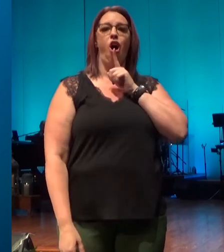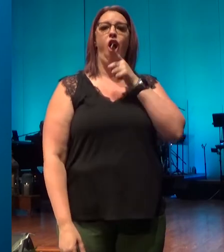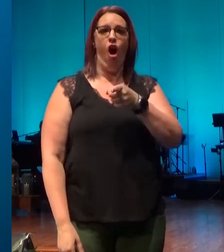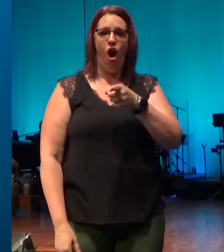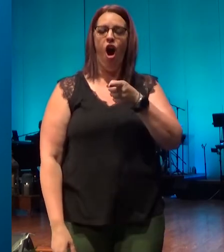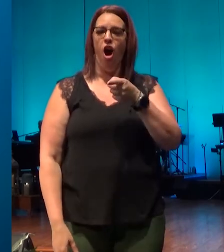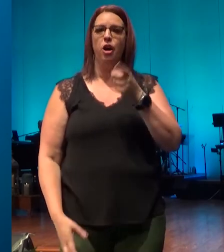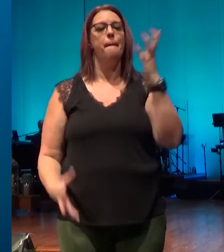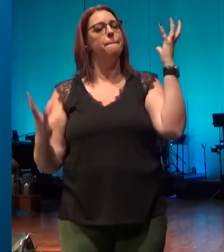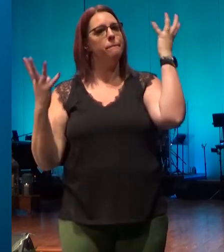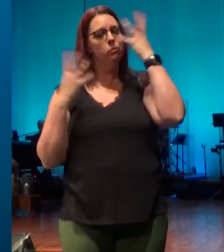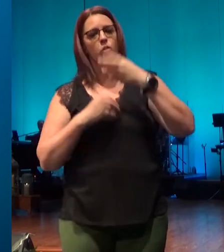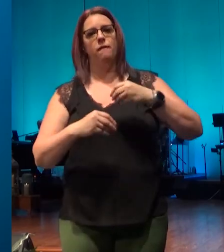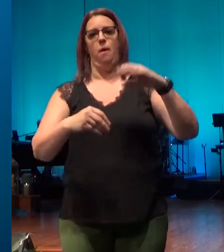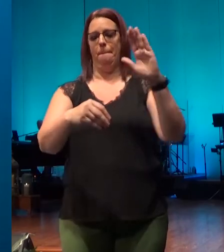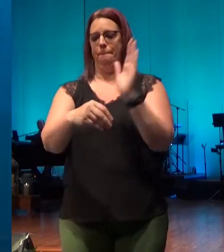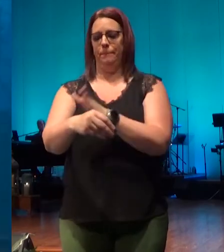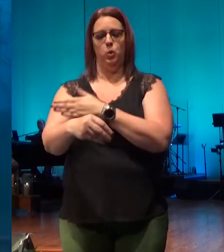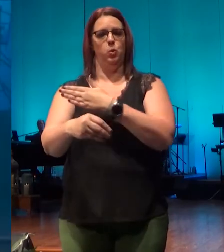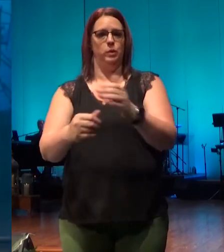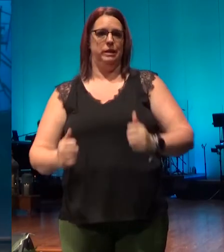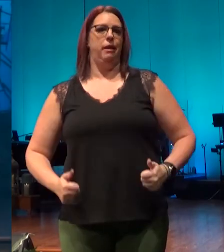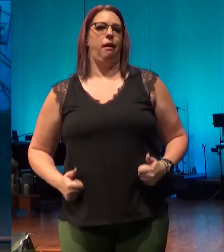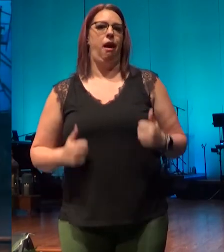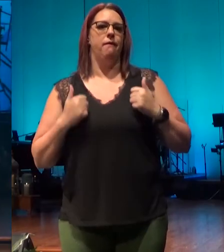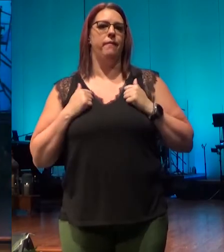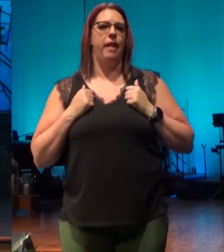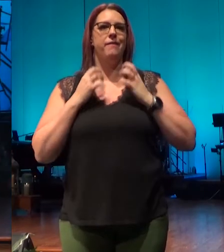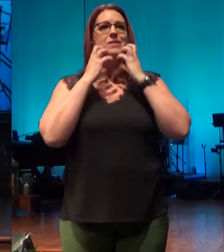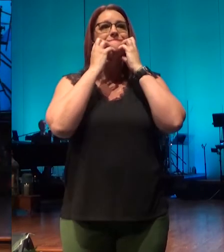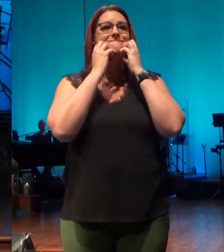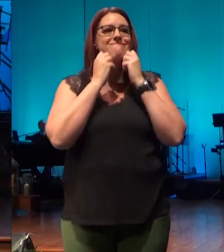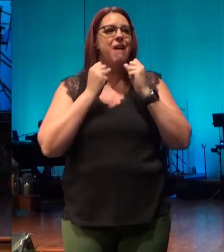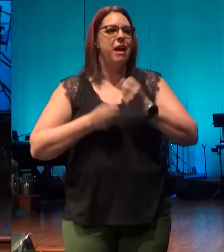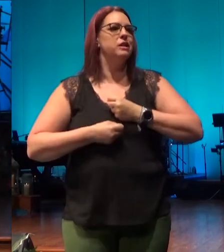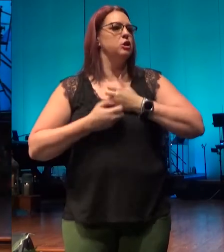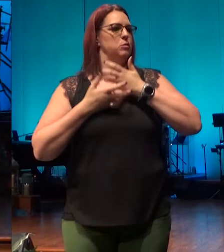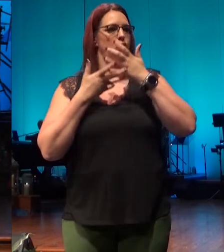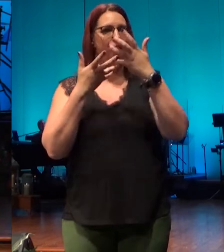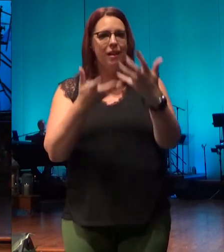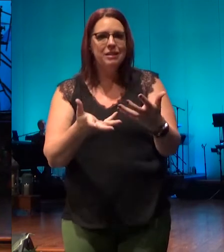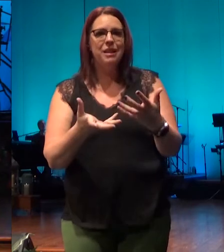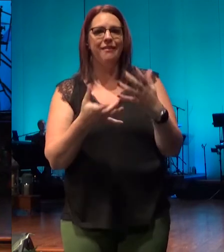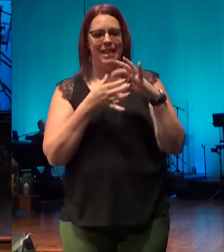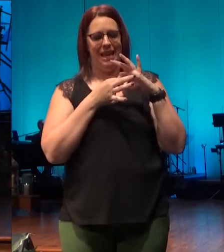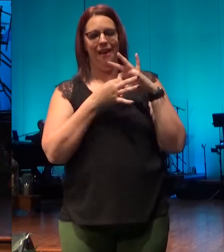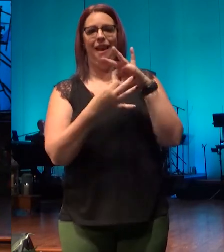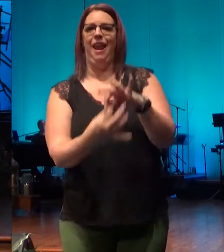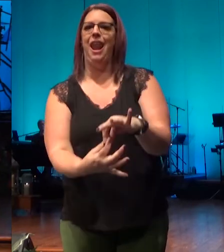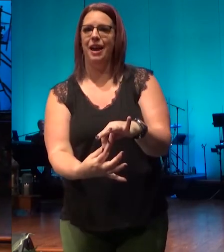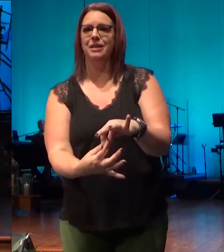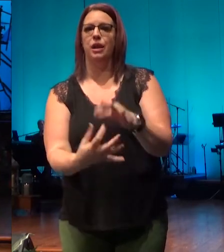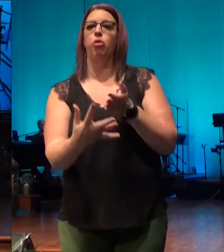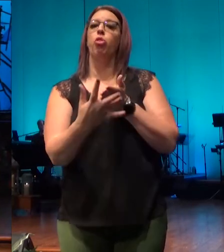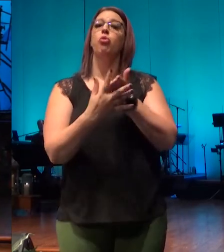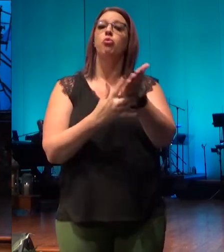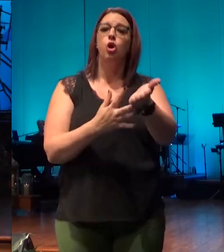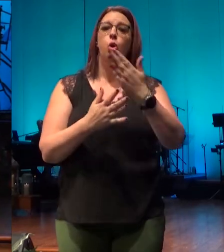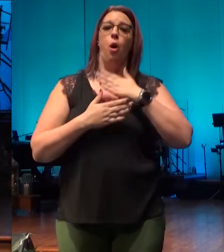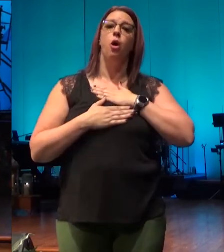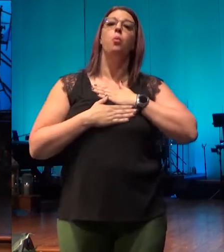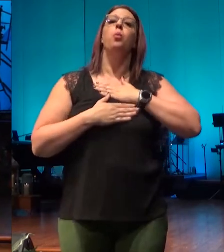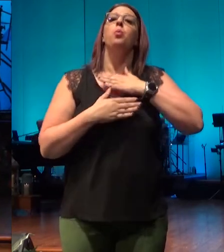and presence of life, sacredly expressing, being, connecting through our willingness